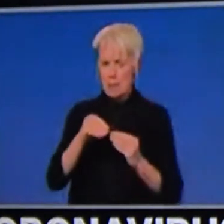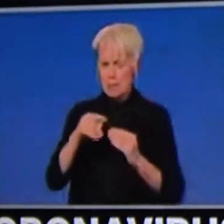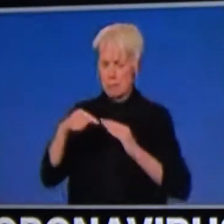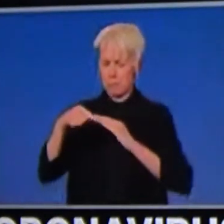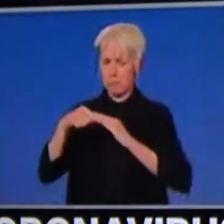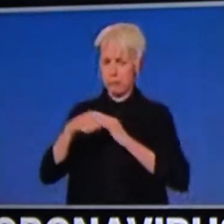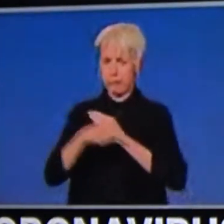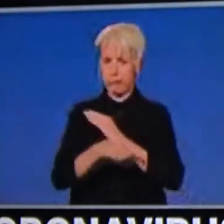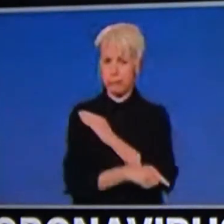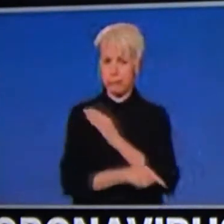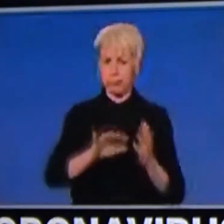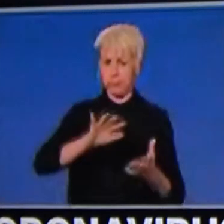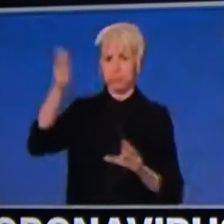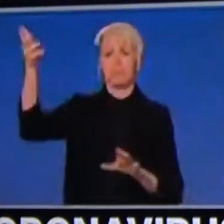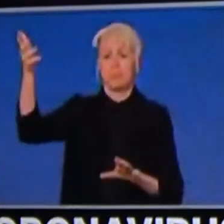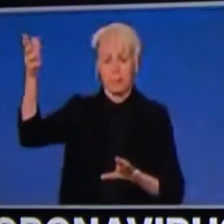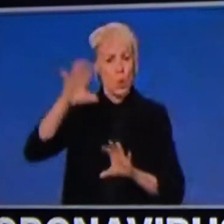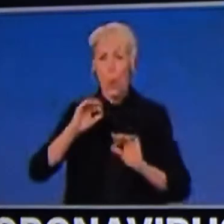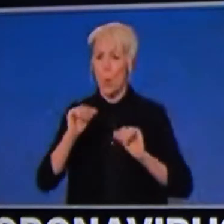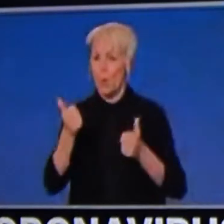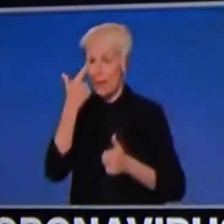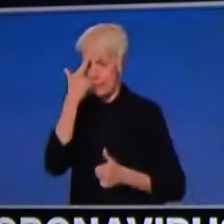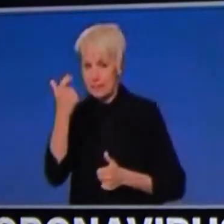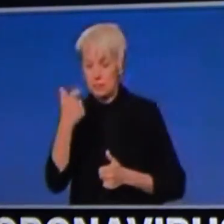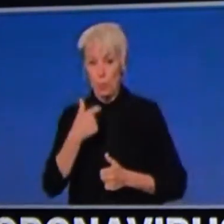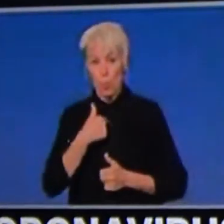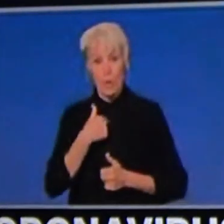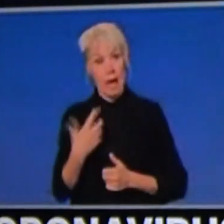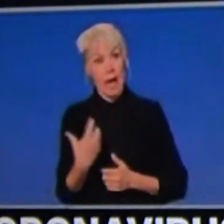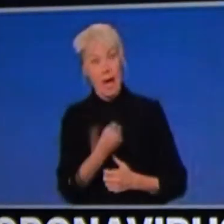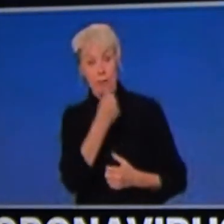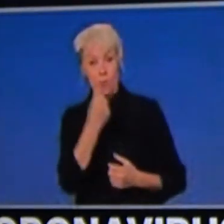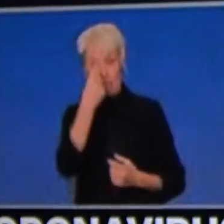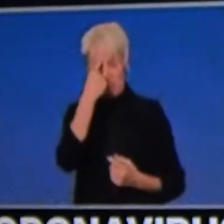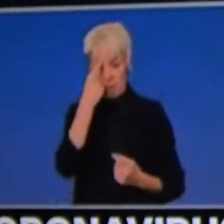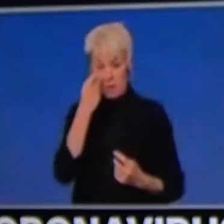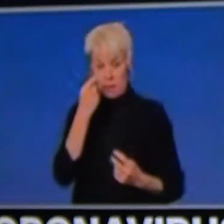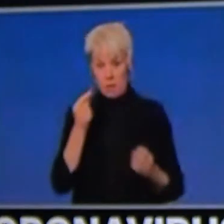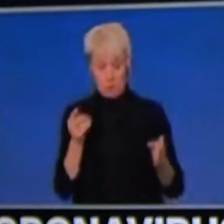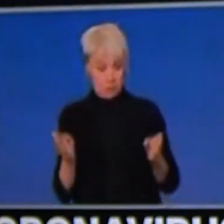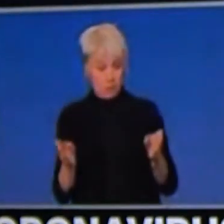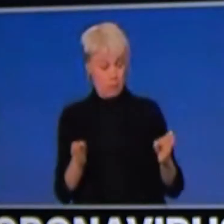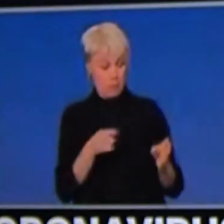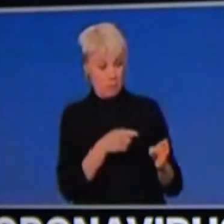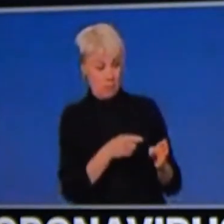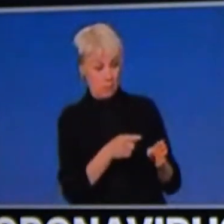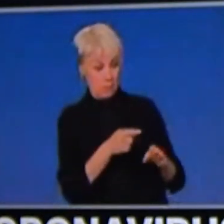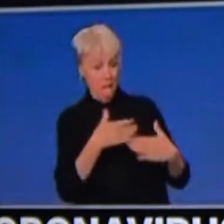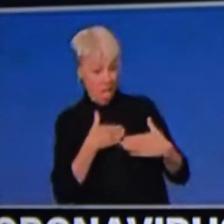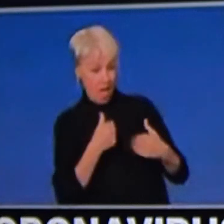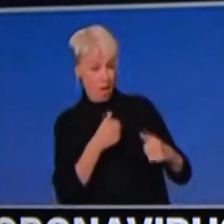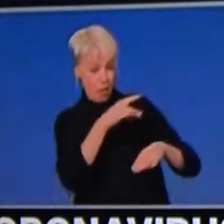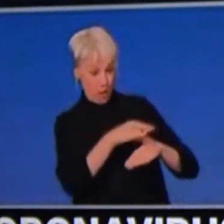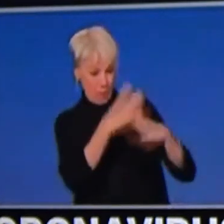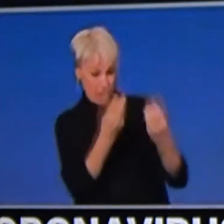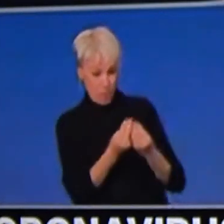wise, in our view, trade-off on how we're managing the two crises that we're facing, the economic one and, of course, the